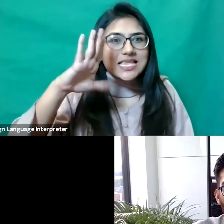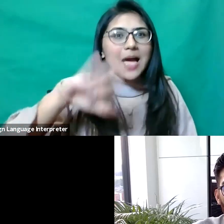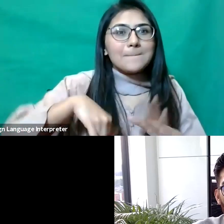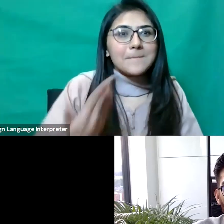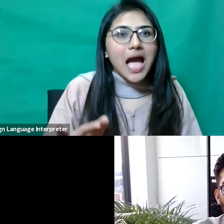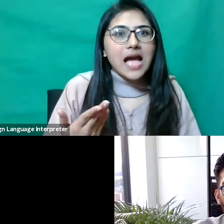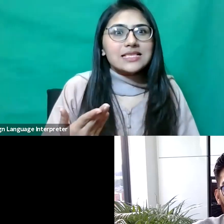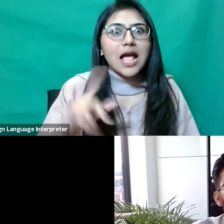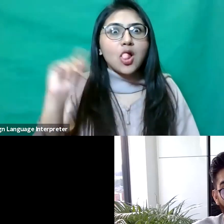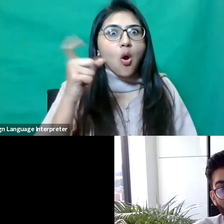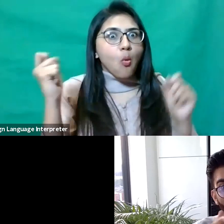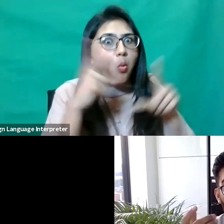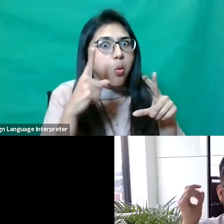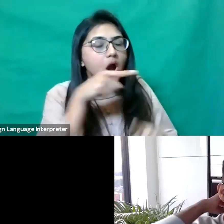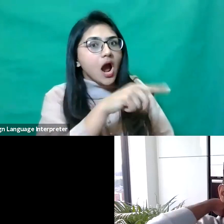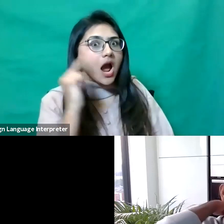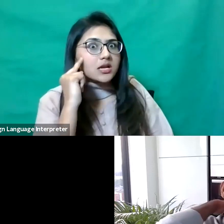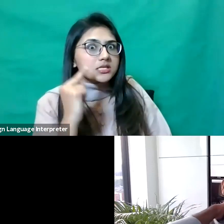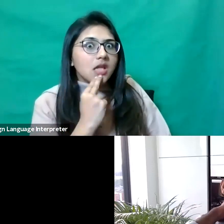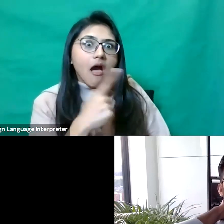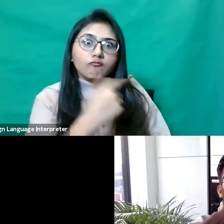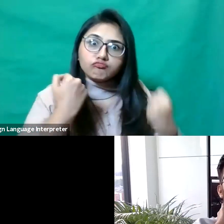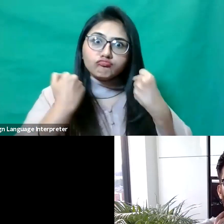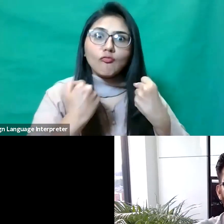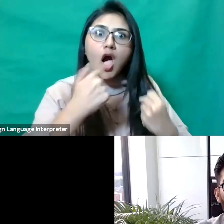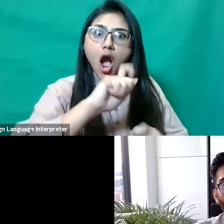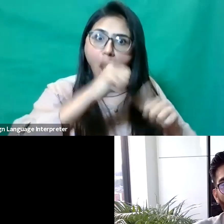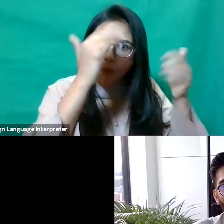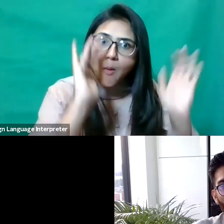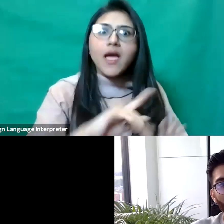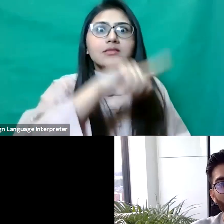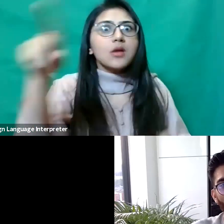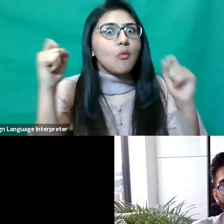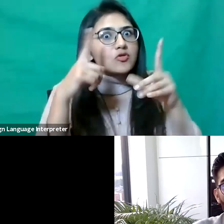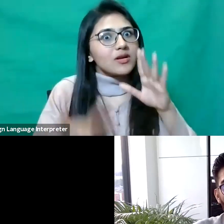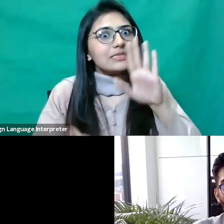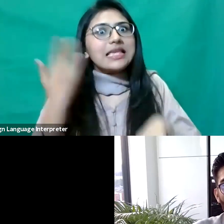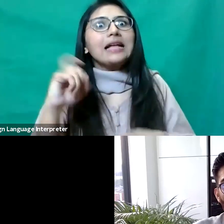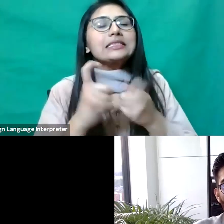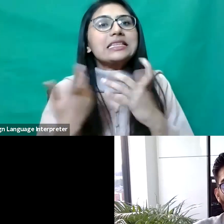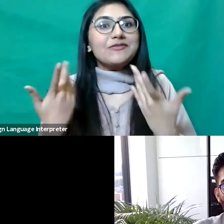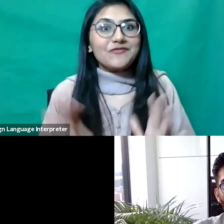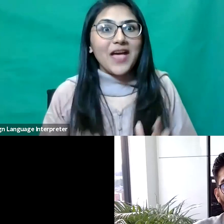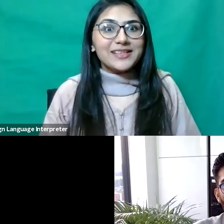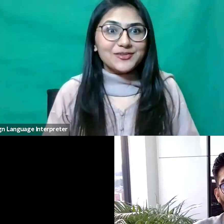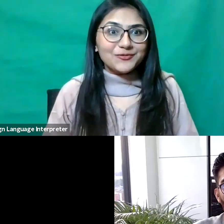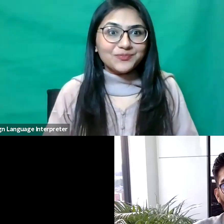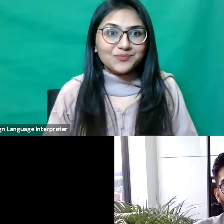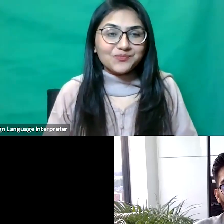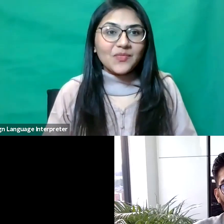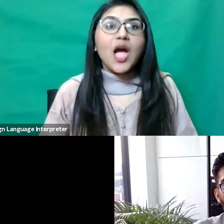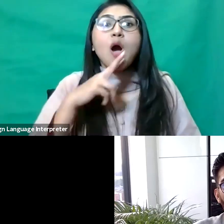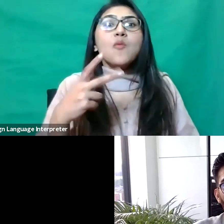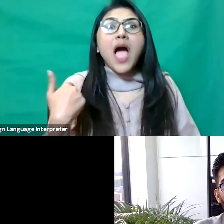more impressive. Exactly. And honestly, it's also about how you put it out there. Are